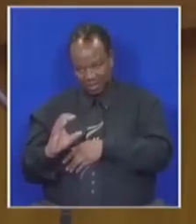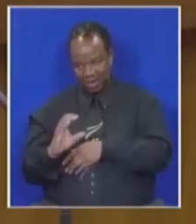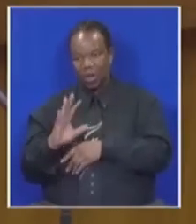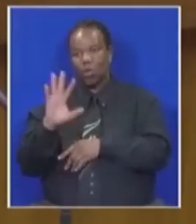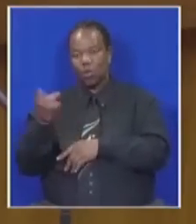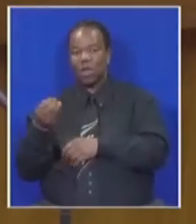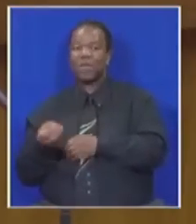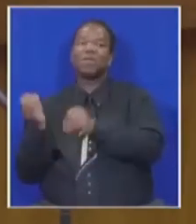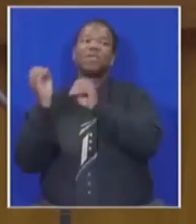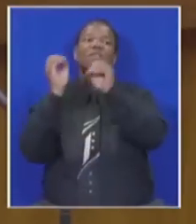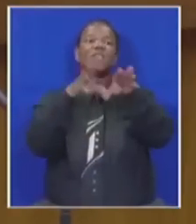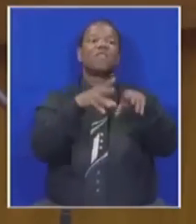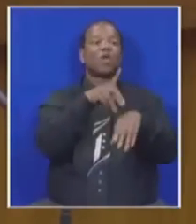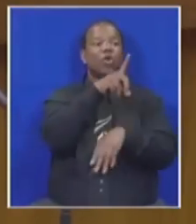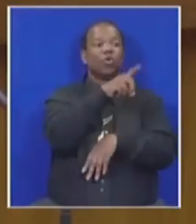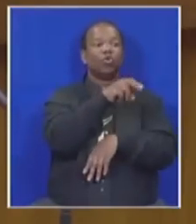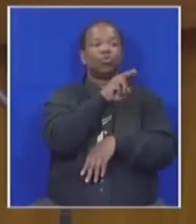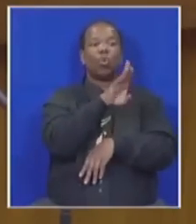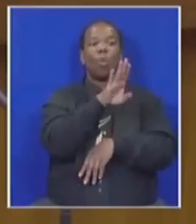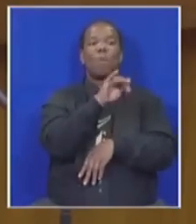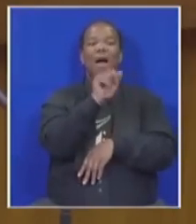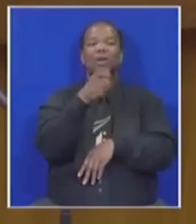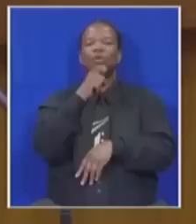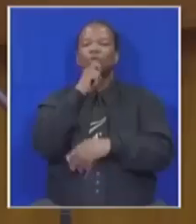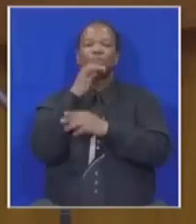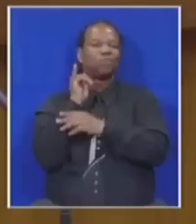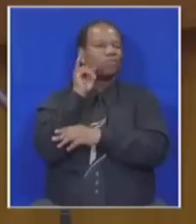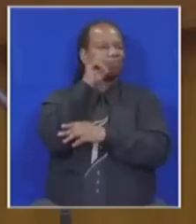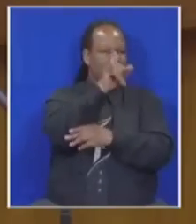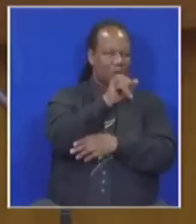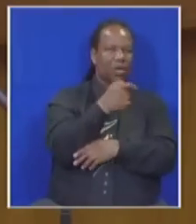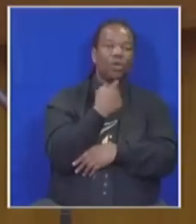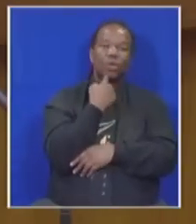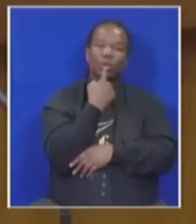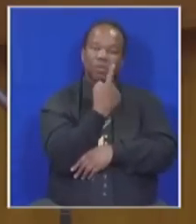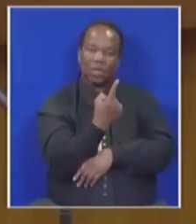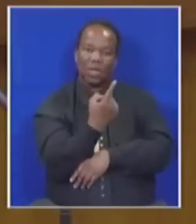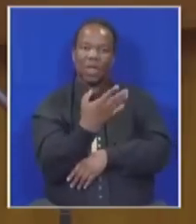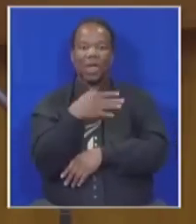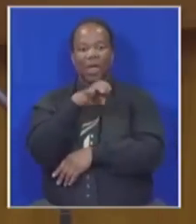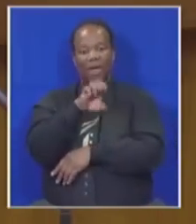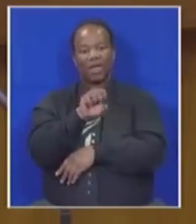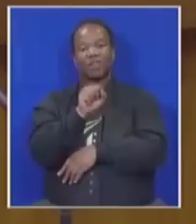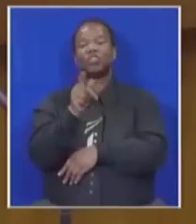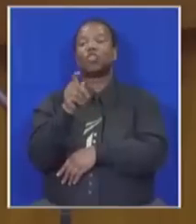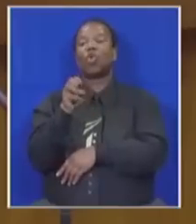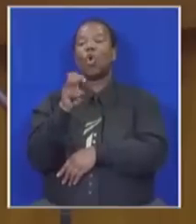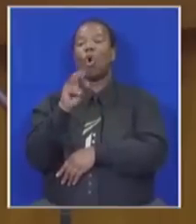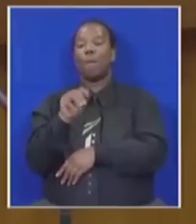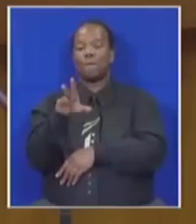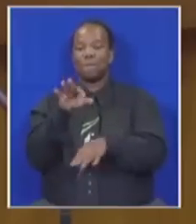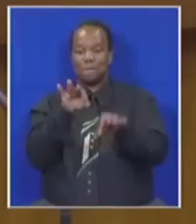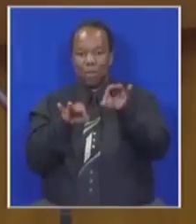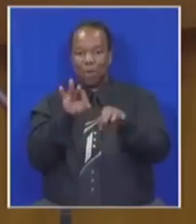Dubai using Air Force One. We saw what happened when a Gupta puppet controlled Eskom. State money was used to